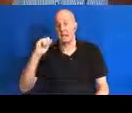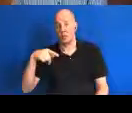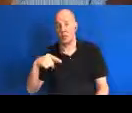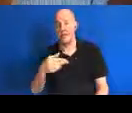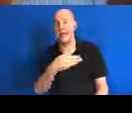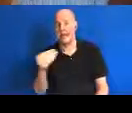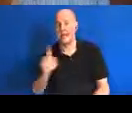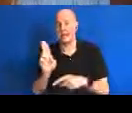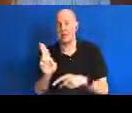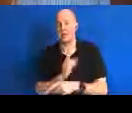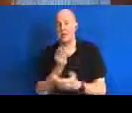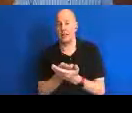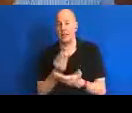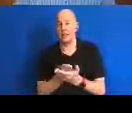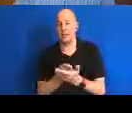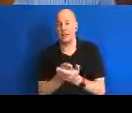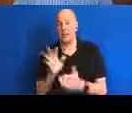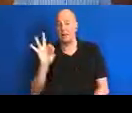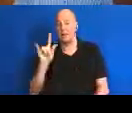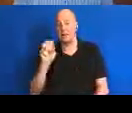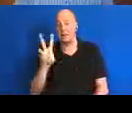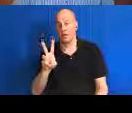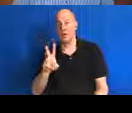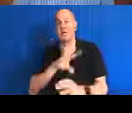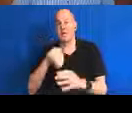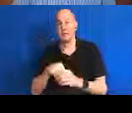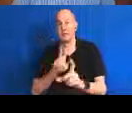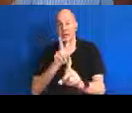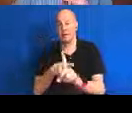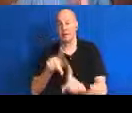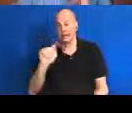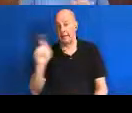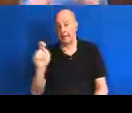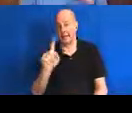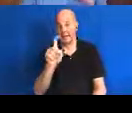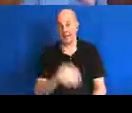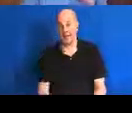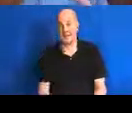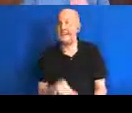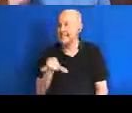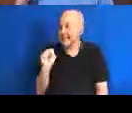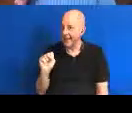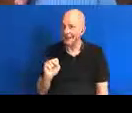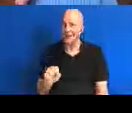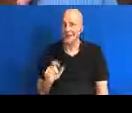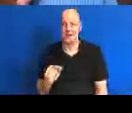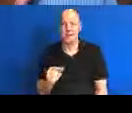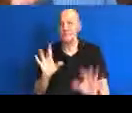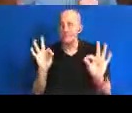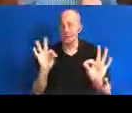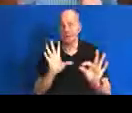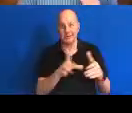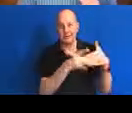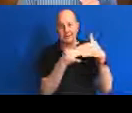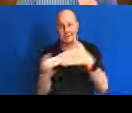the financial flows you've been talking about, including filing taxes? Yes, that is such a good segue because that is what